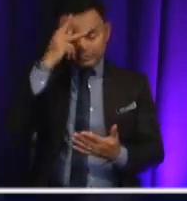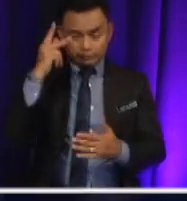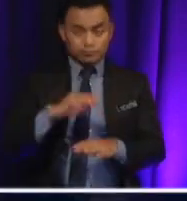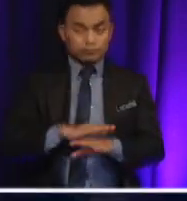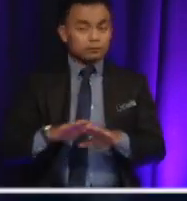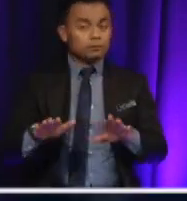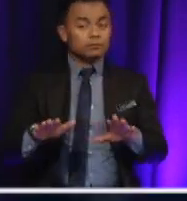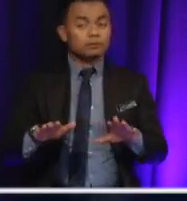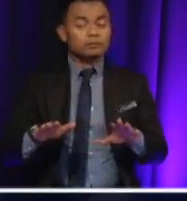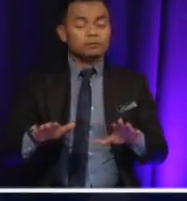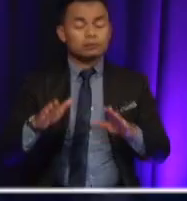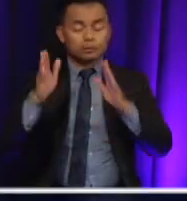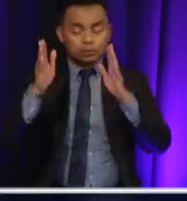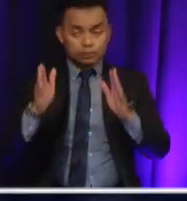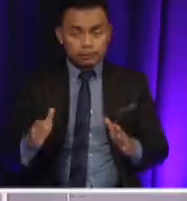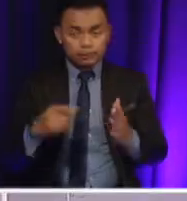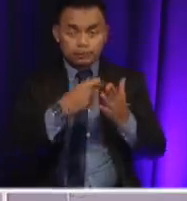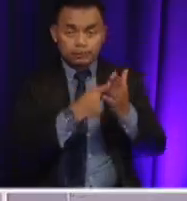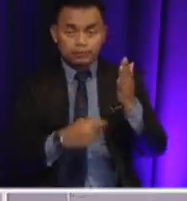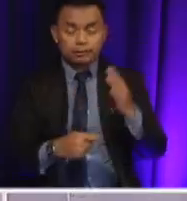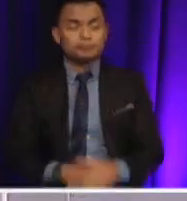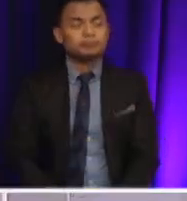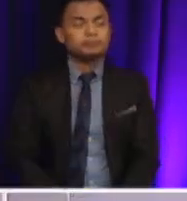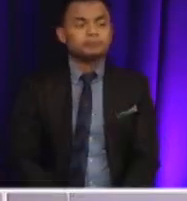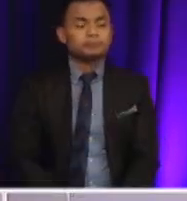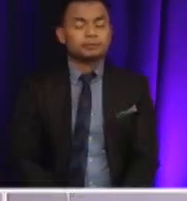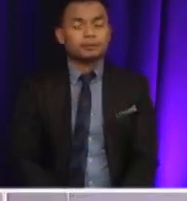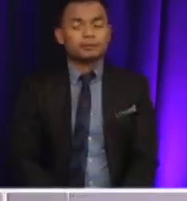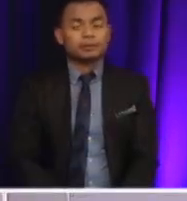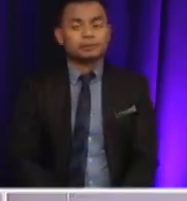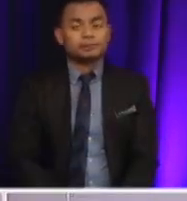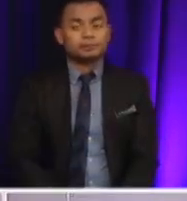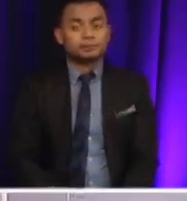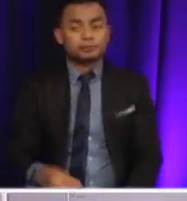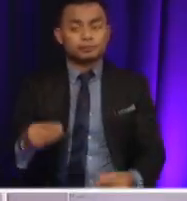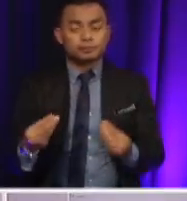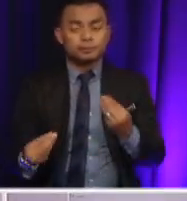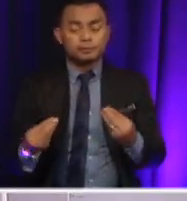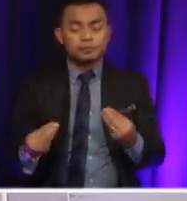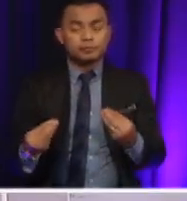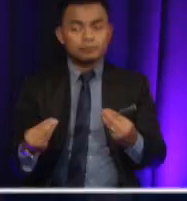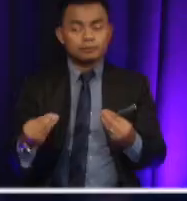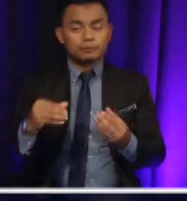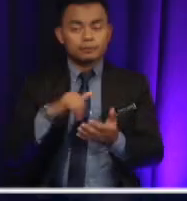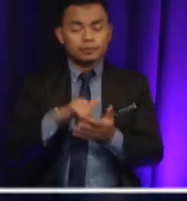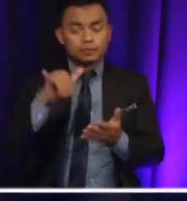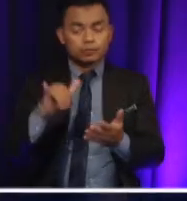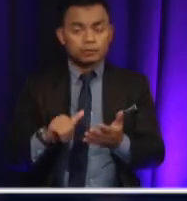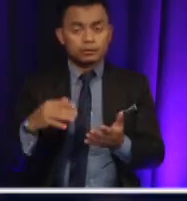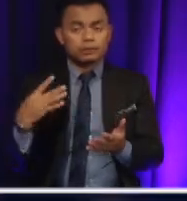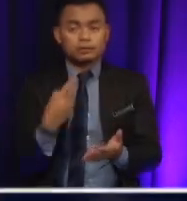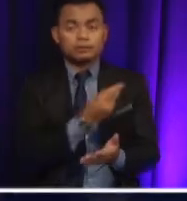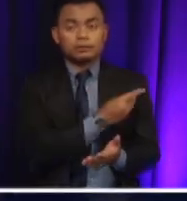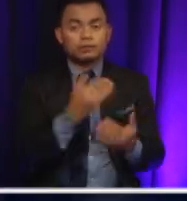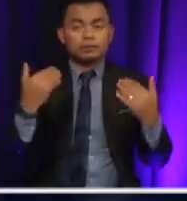anymore. That's right. Yes. So probably that's the common thing they have. Yes, that's true. Okay, so this is a sample answer.